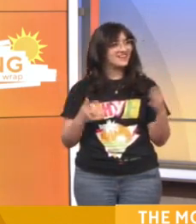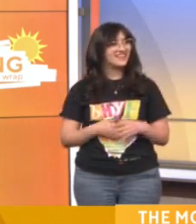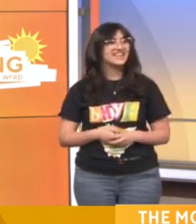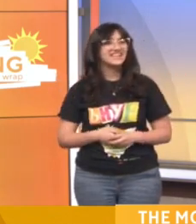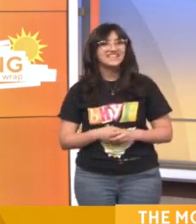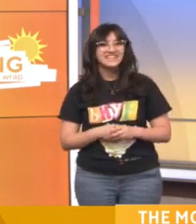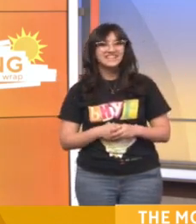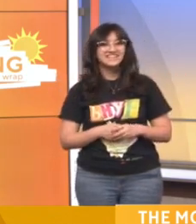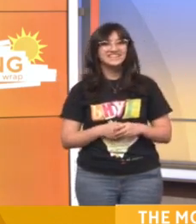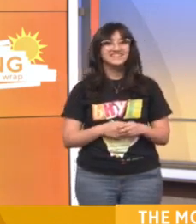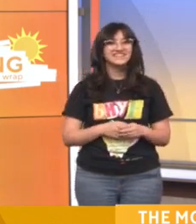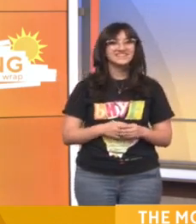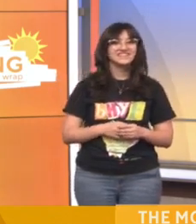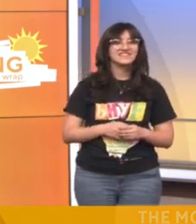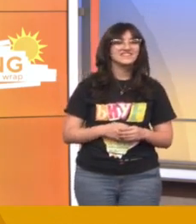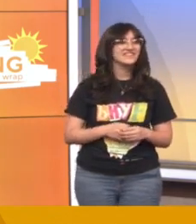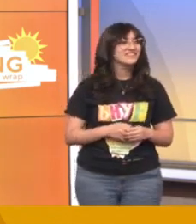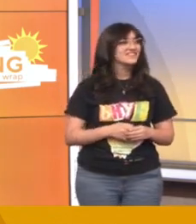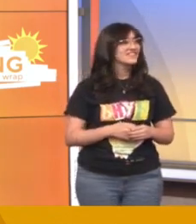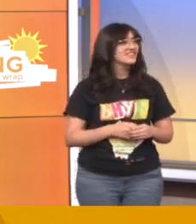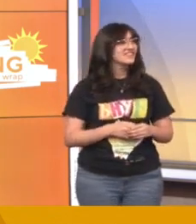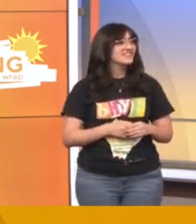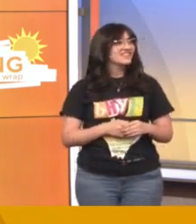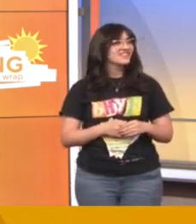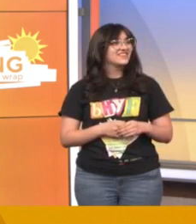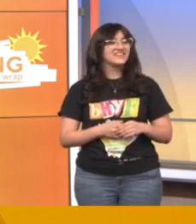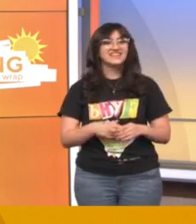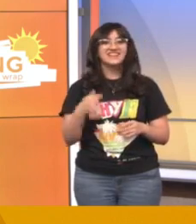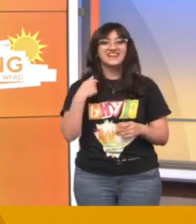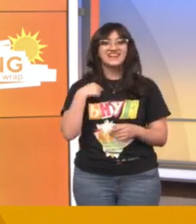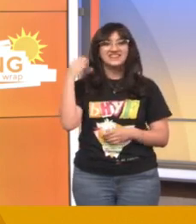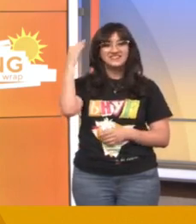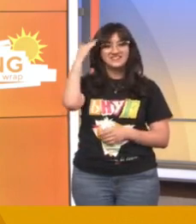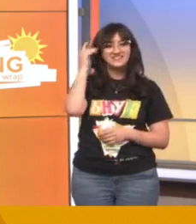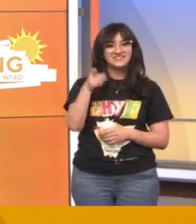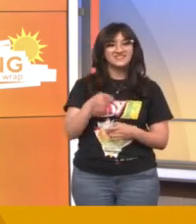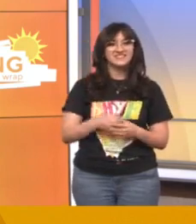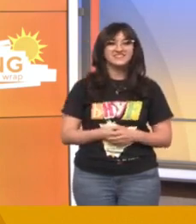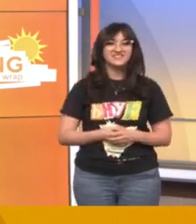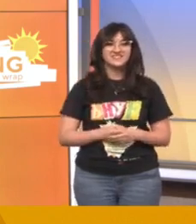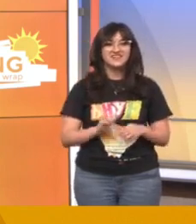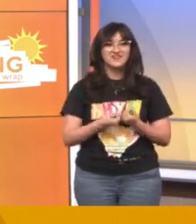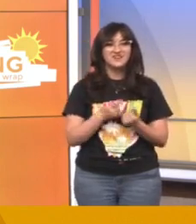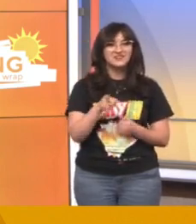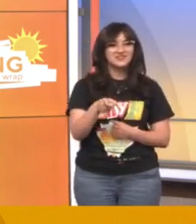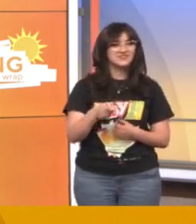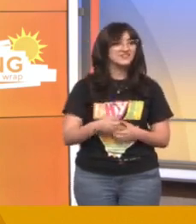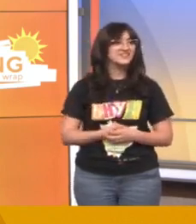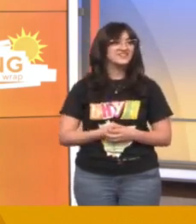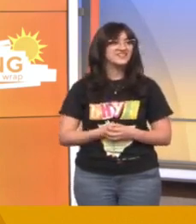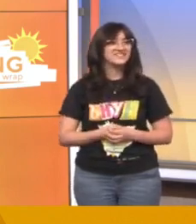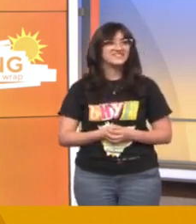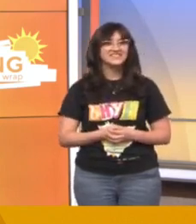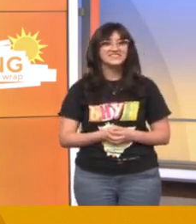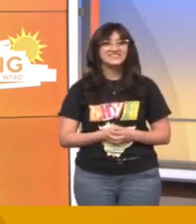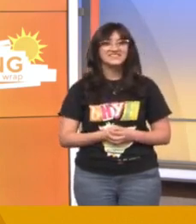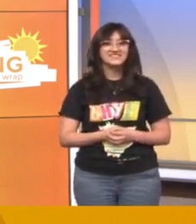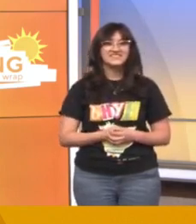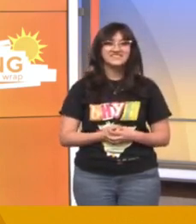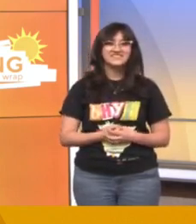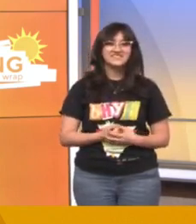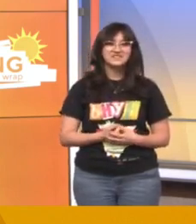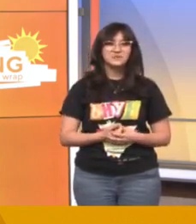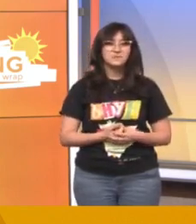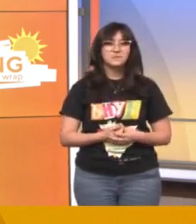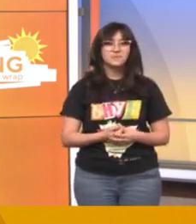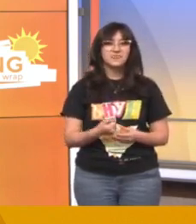Wait, okay, so I know you don't know You're me, but bobbing I'm your like own show. obsessed with you. Oh my God, thank you so much for coming. It was my day off and my in-laws